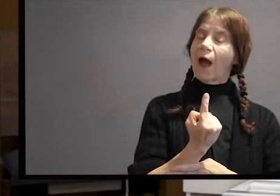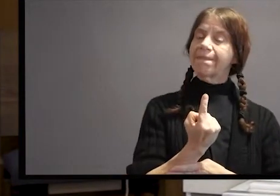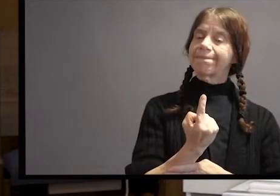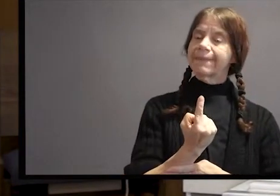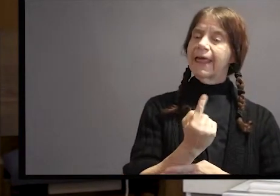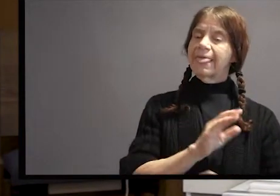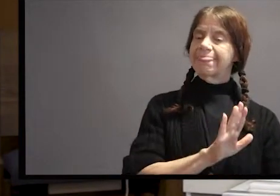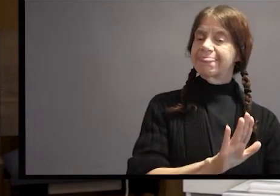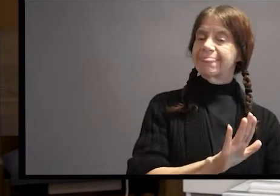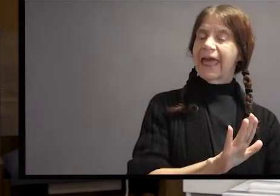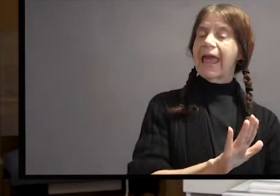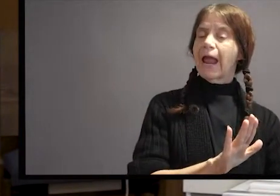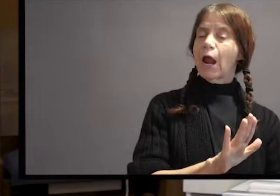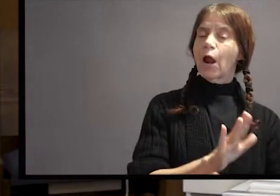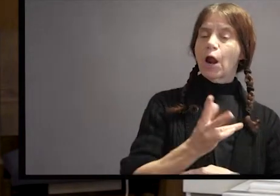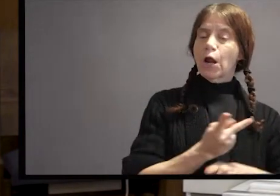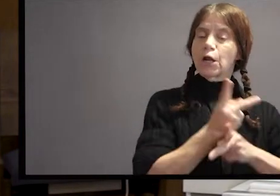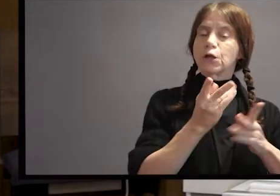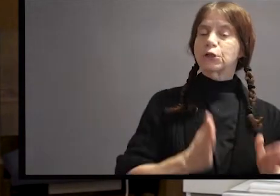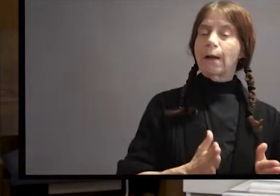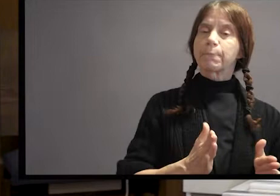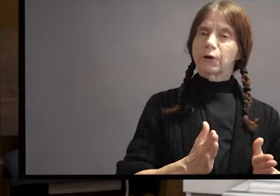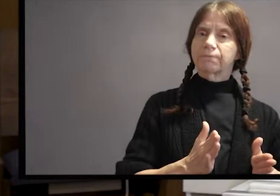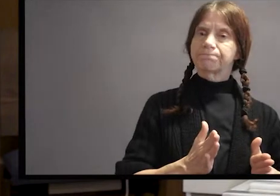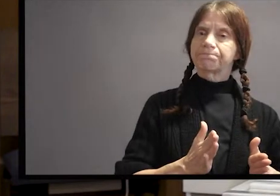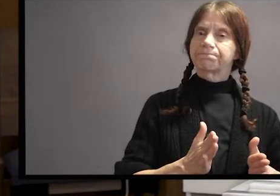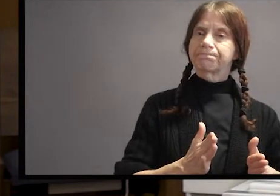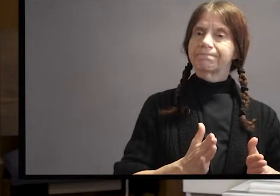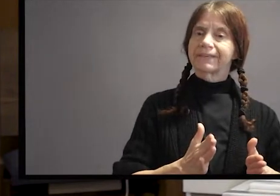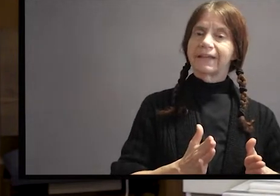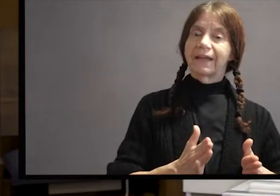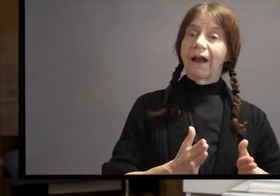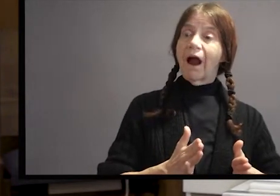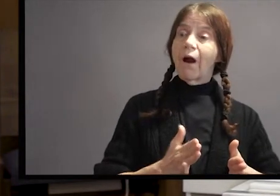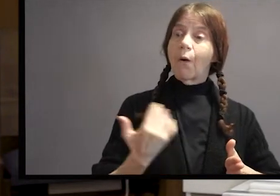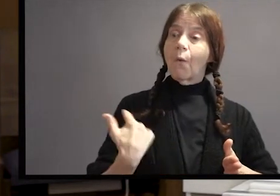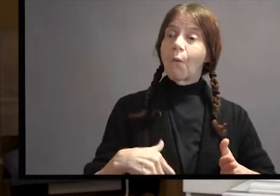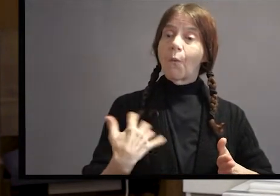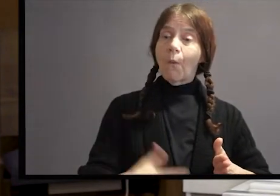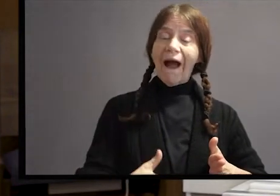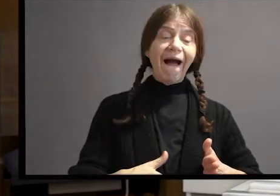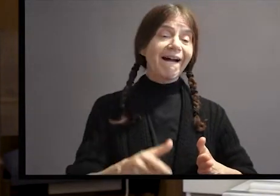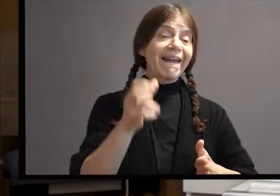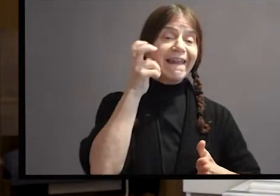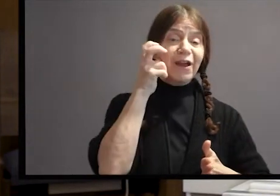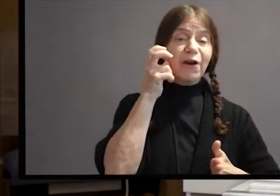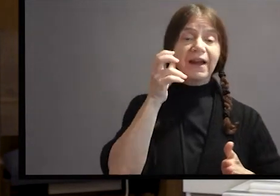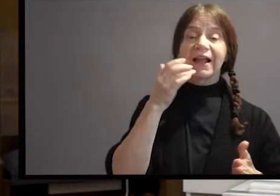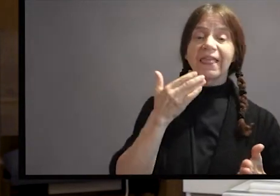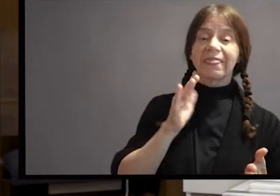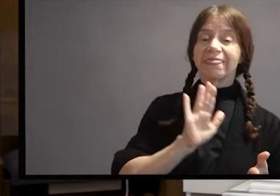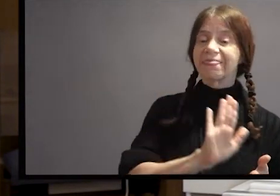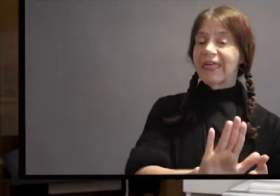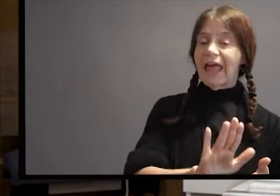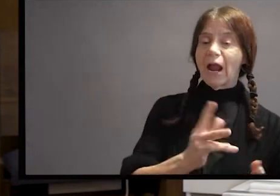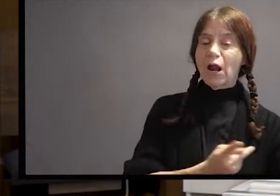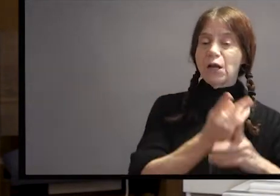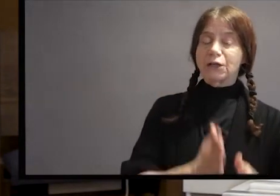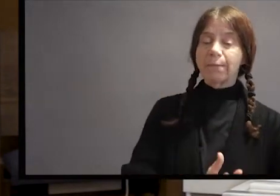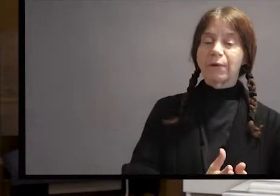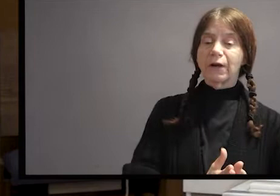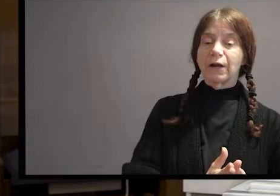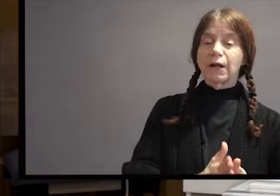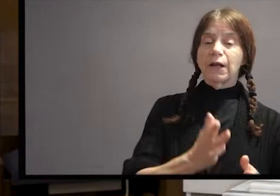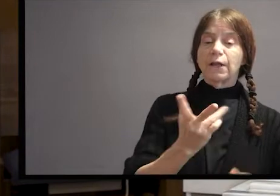zero in on its own shepherd. And hearing the voice of their shepherd, the sheep would follow after him.